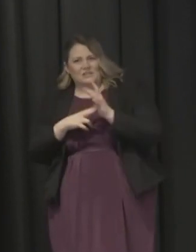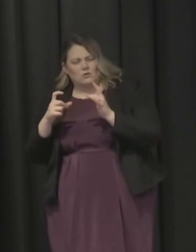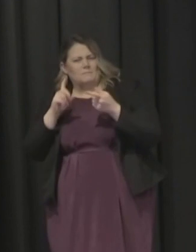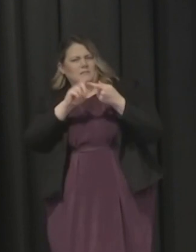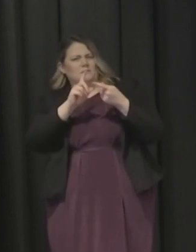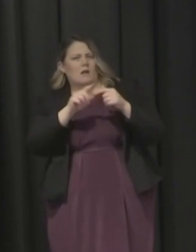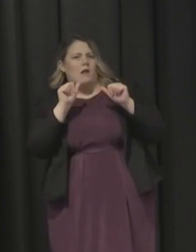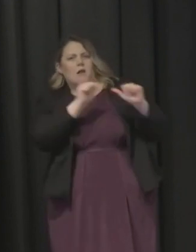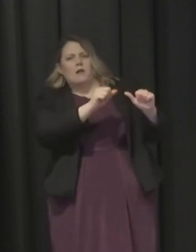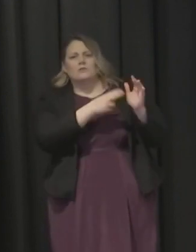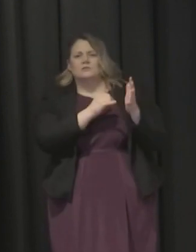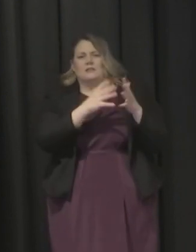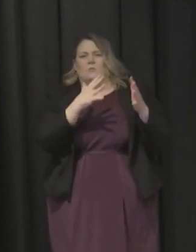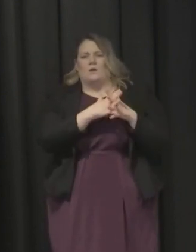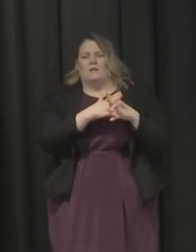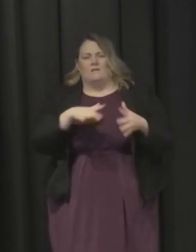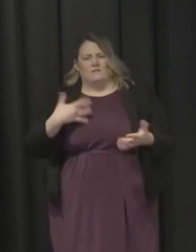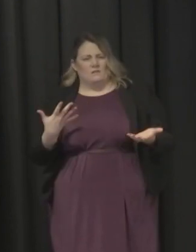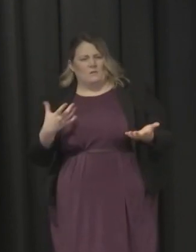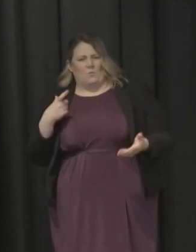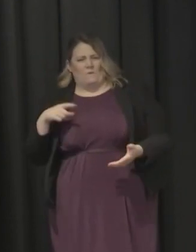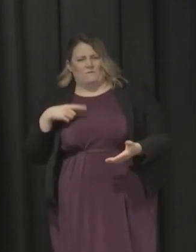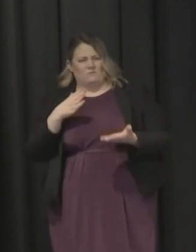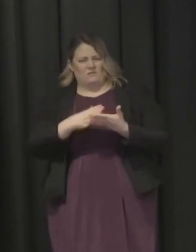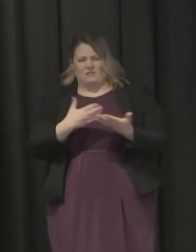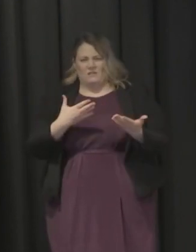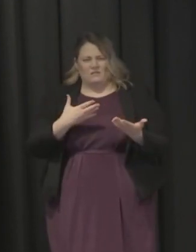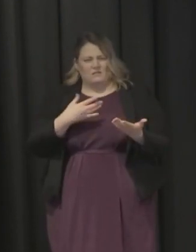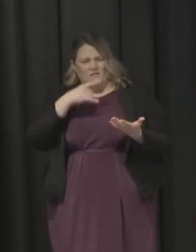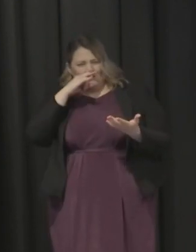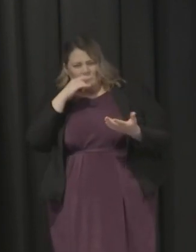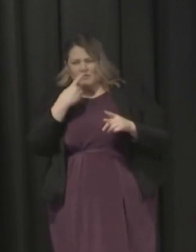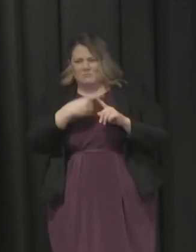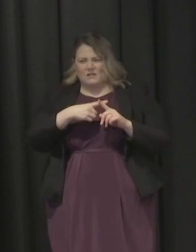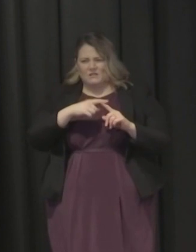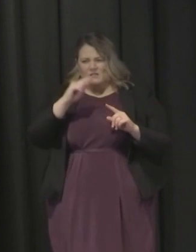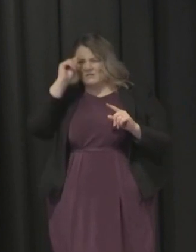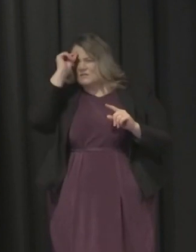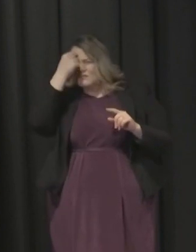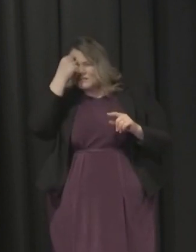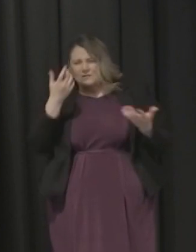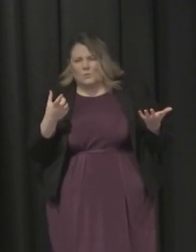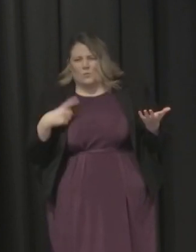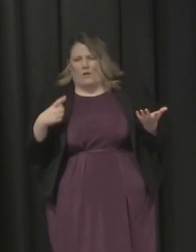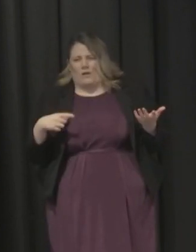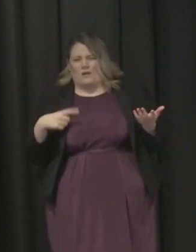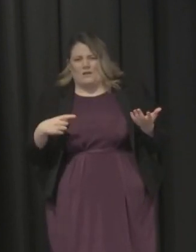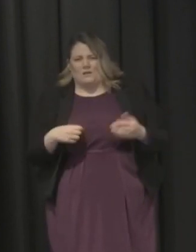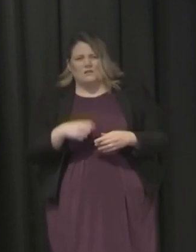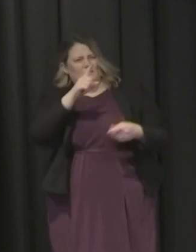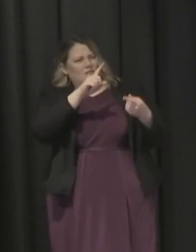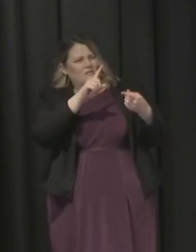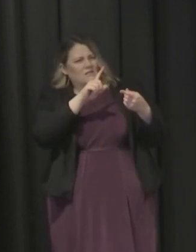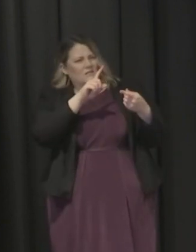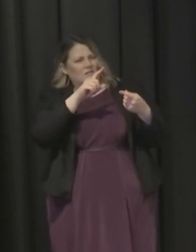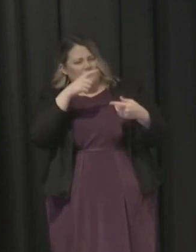substantial economic event as well as a public health event. And the one thing we've tried to do is not play the political